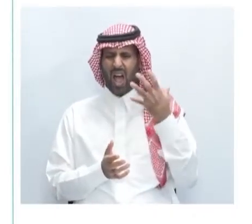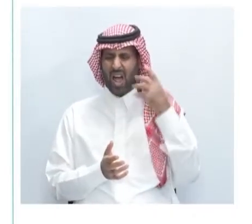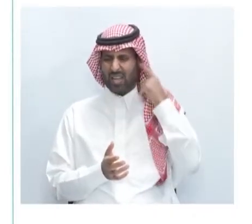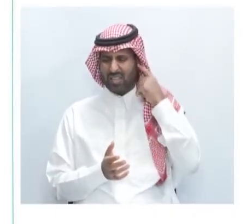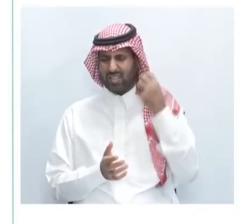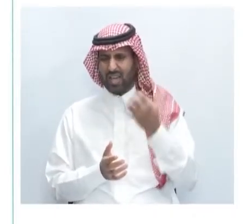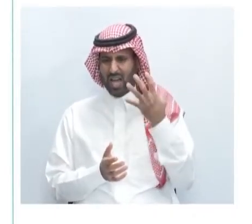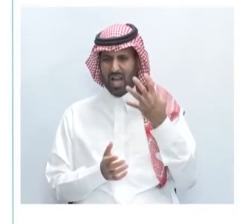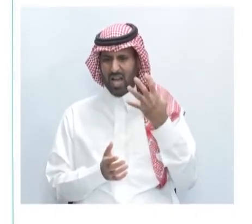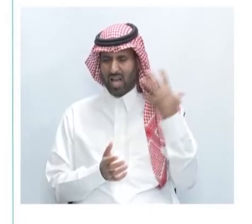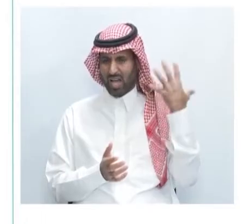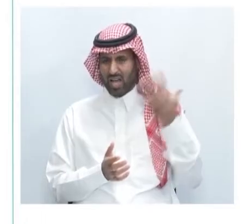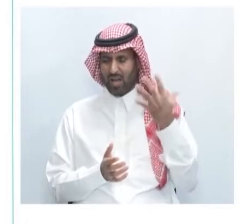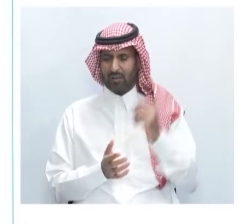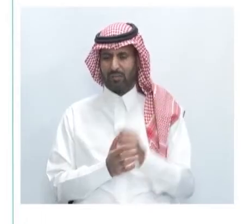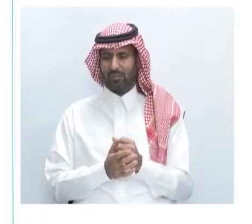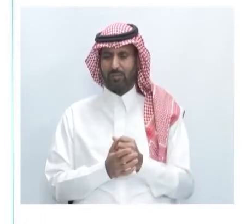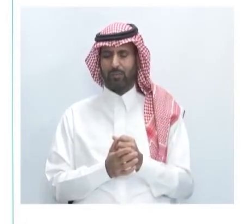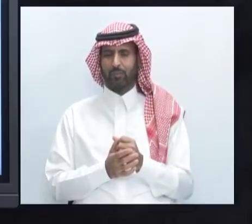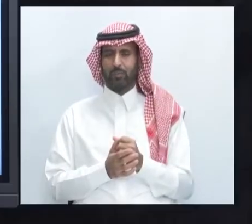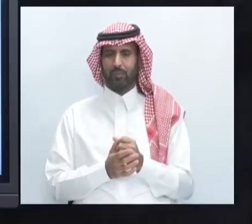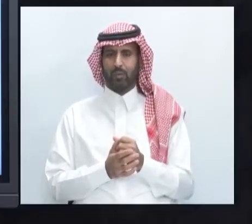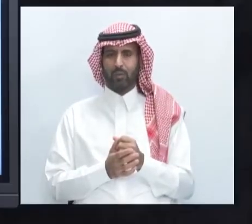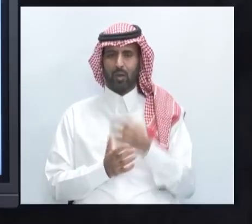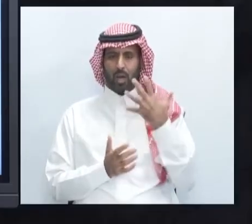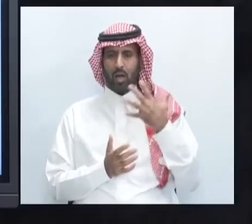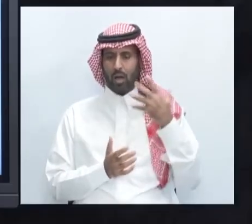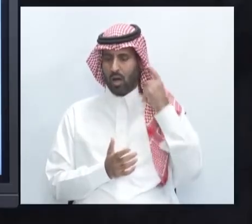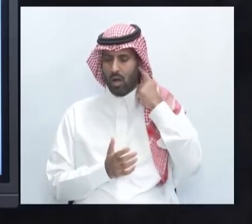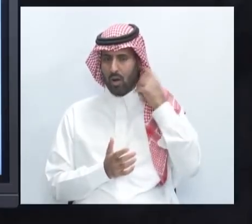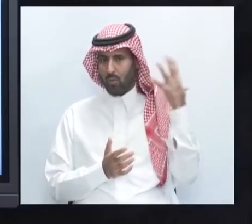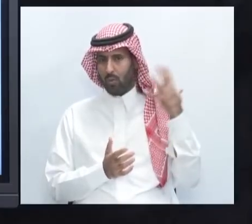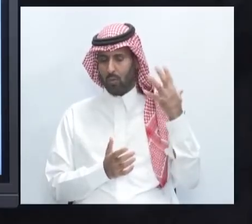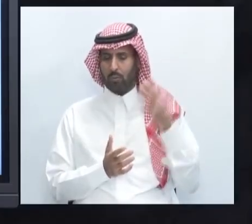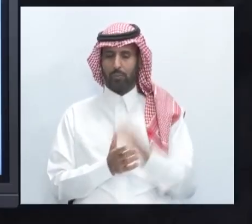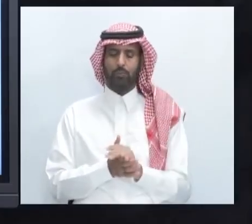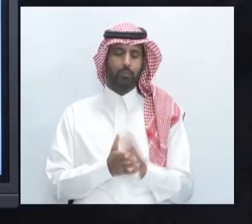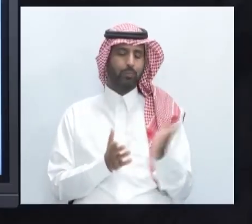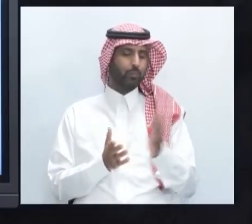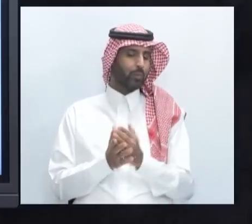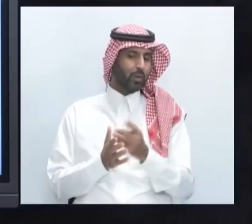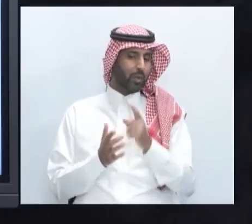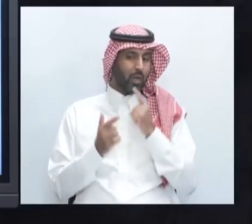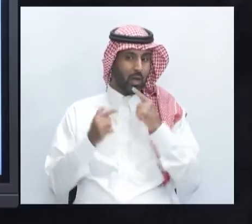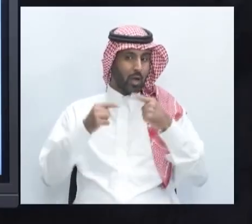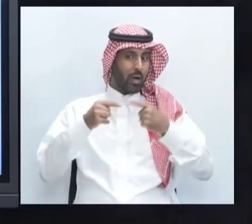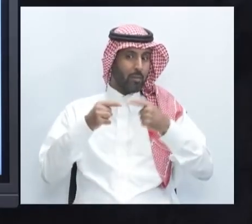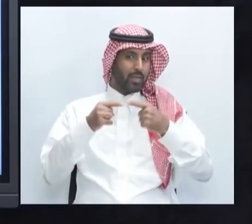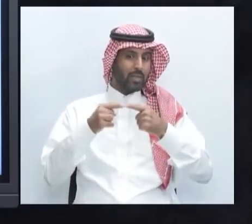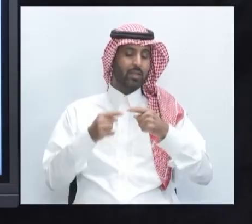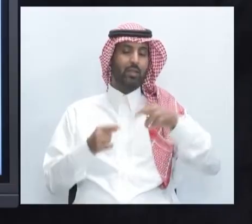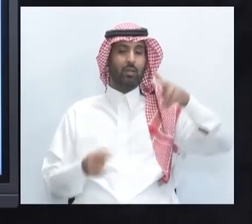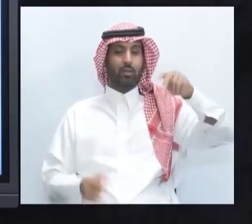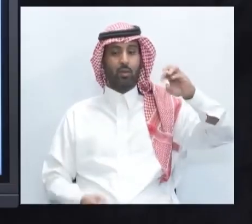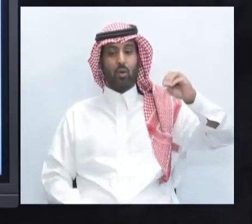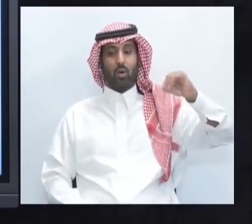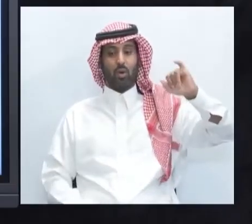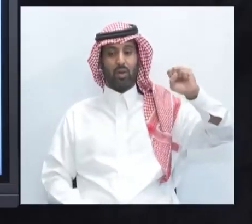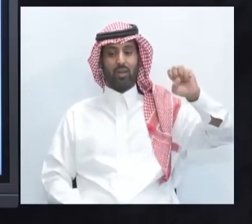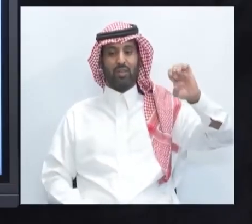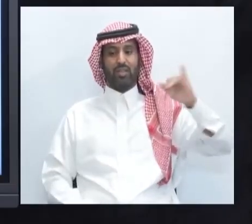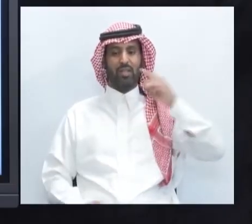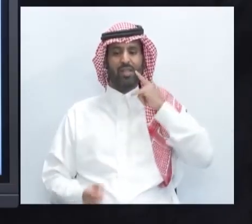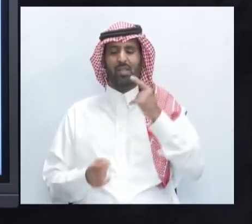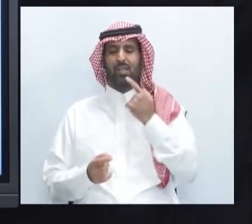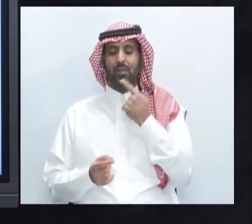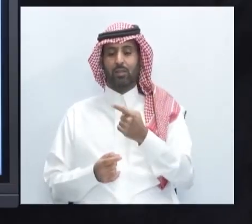noisy. Noisy. Okay. It's what? Noisy. Okay. What is the opposite? Yes, we